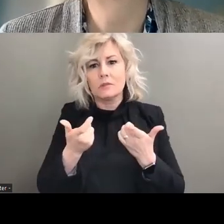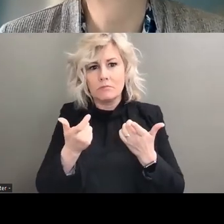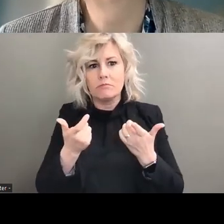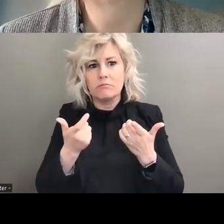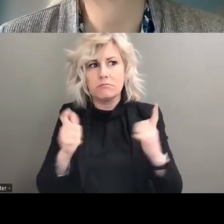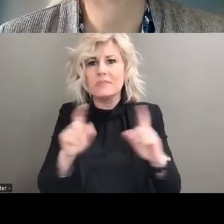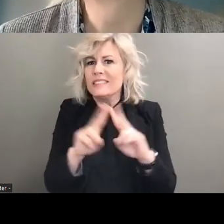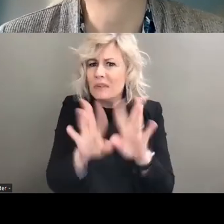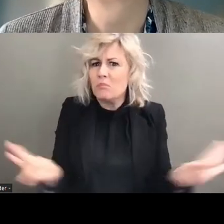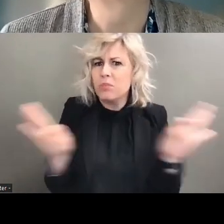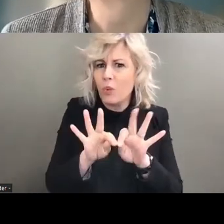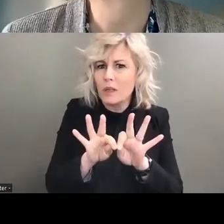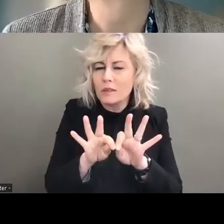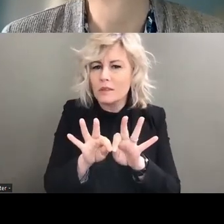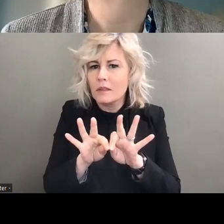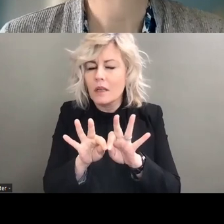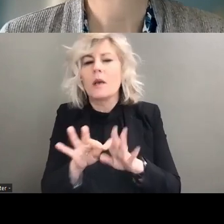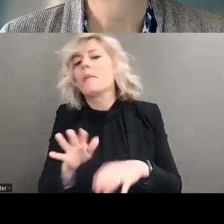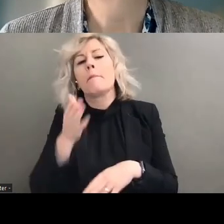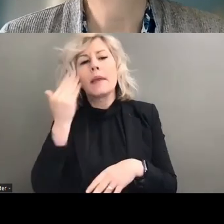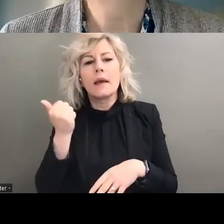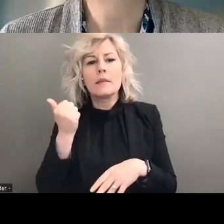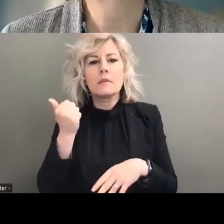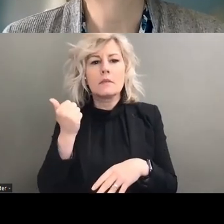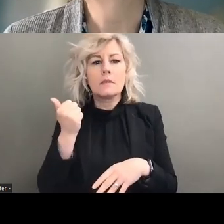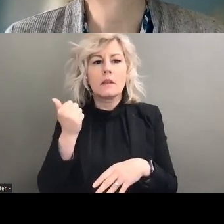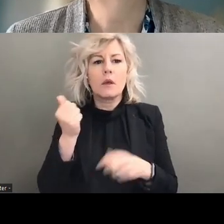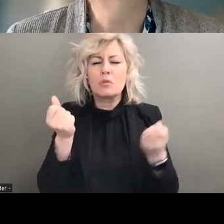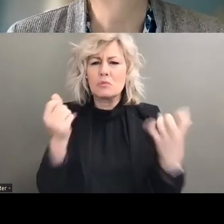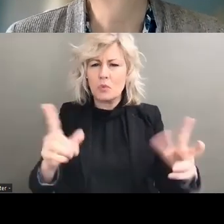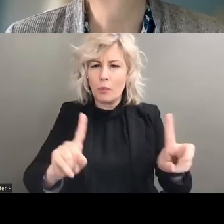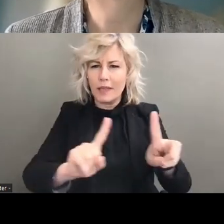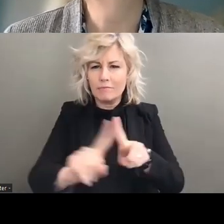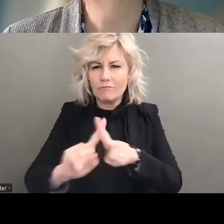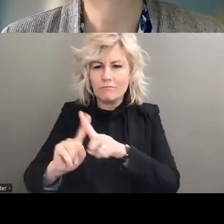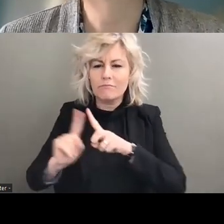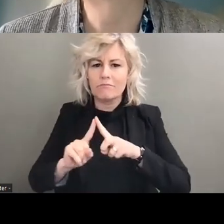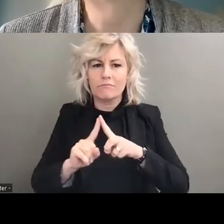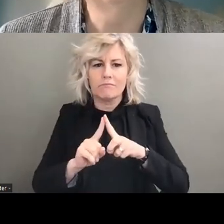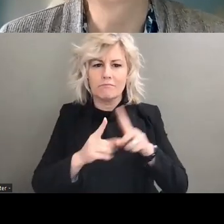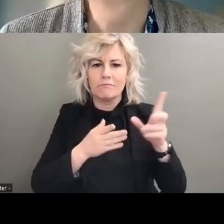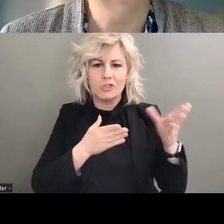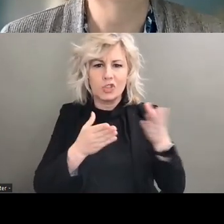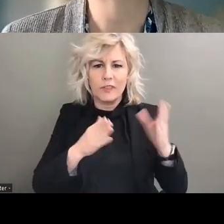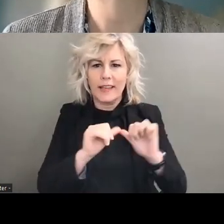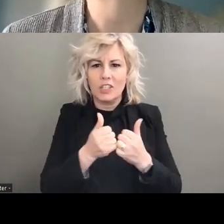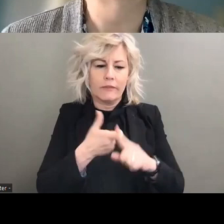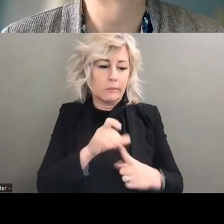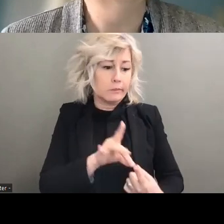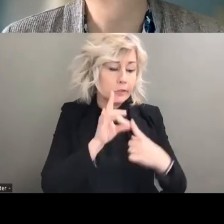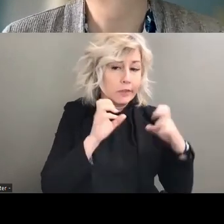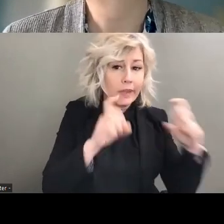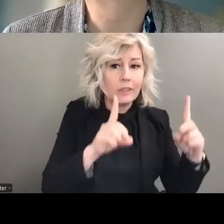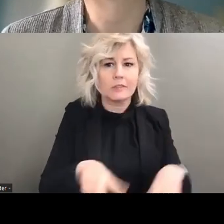is very important, I should say, because there's so many different serving agencies, from special education to